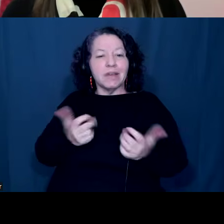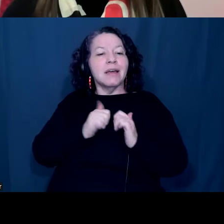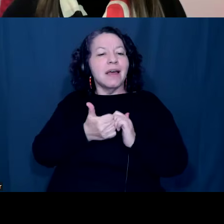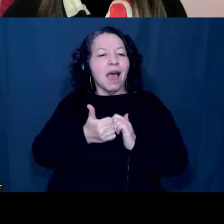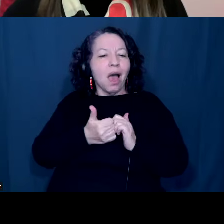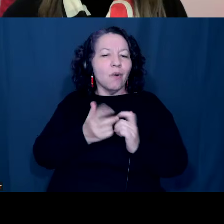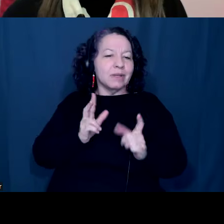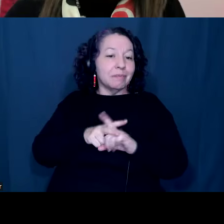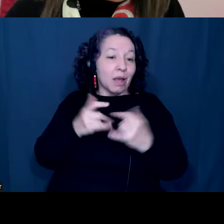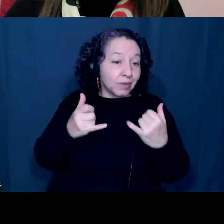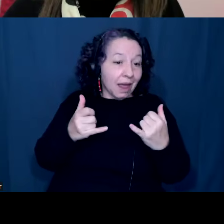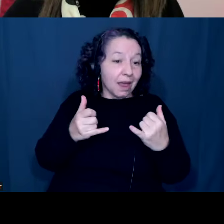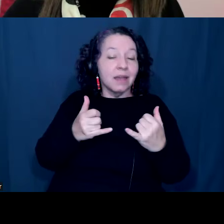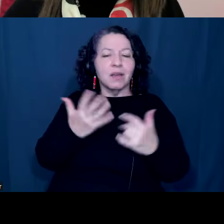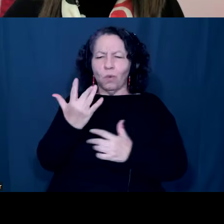why it matters.